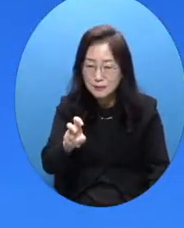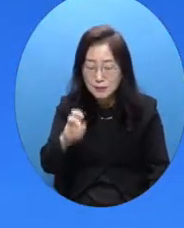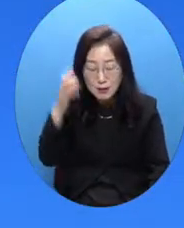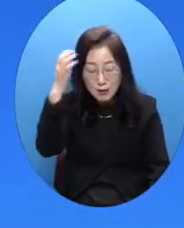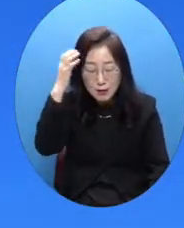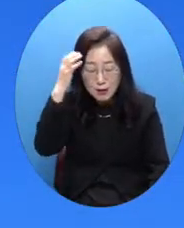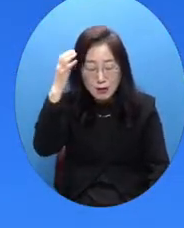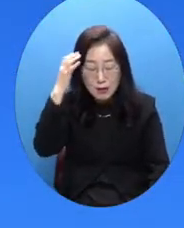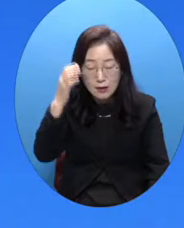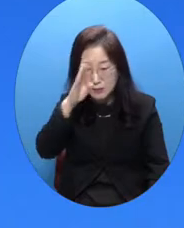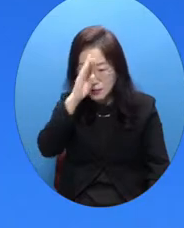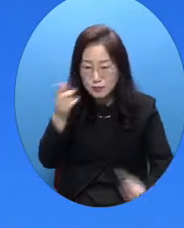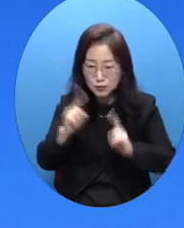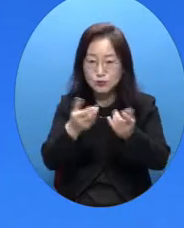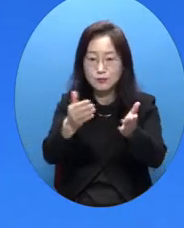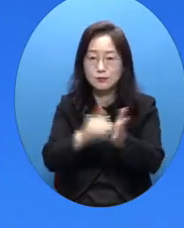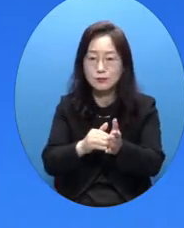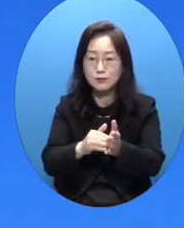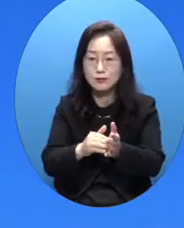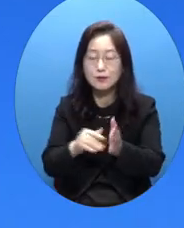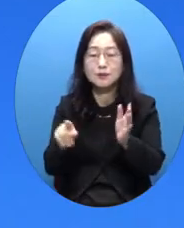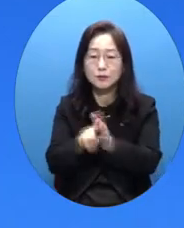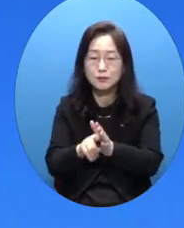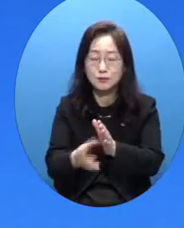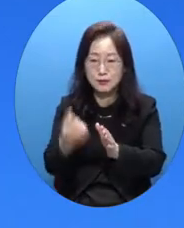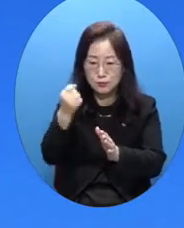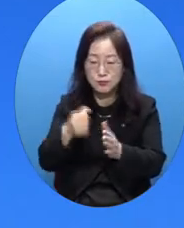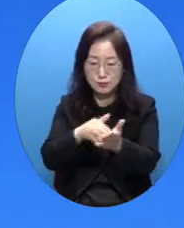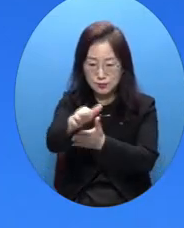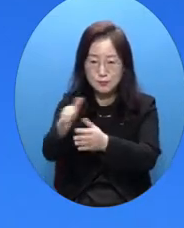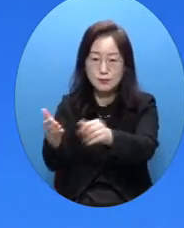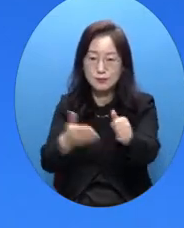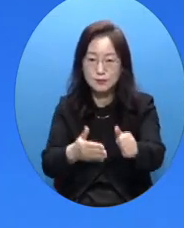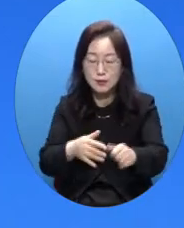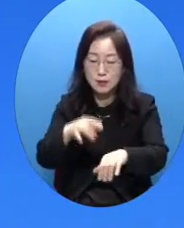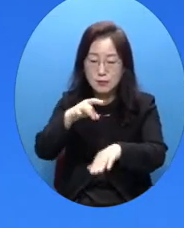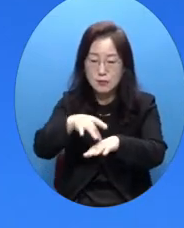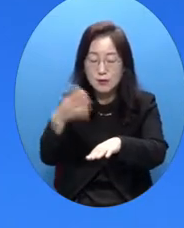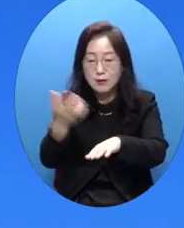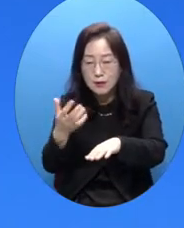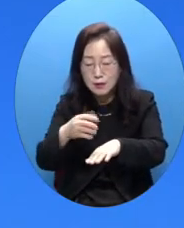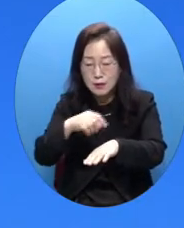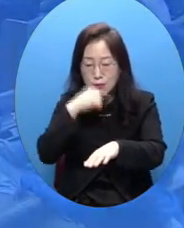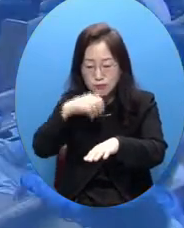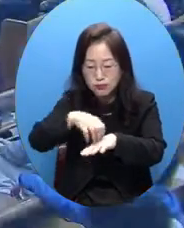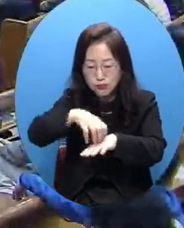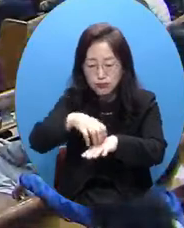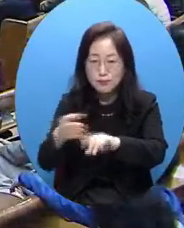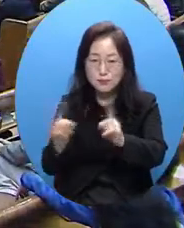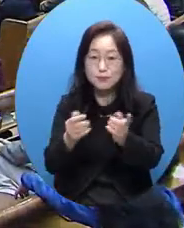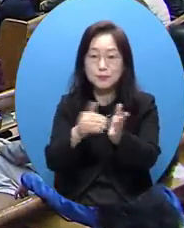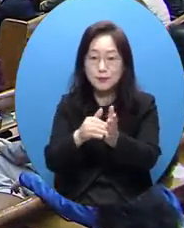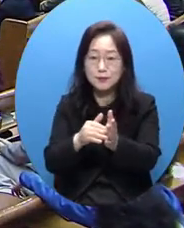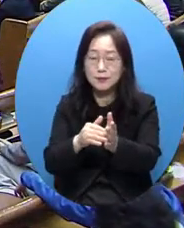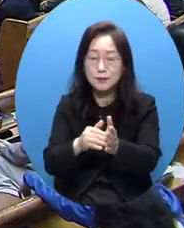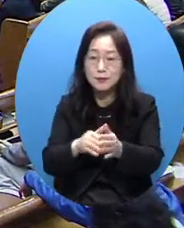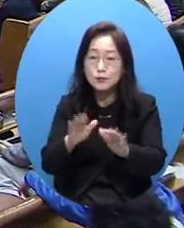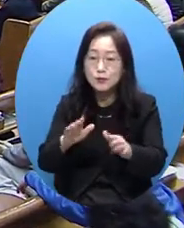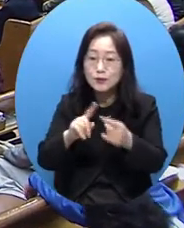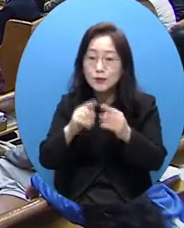God is healing those that are struggling against cancer arthritis is healed now